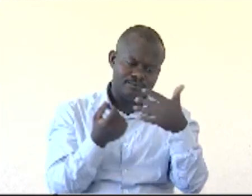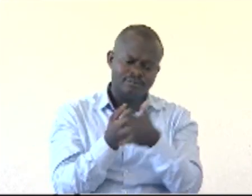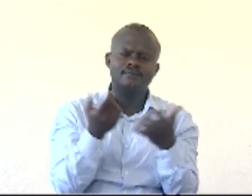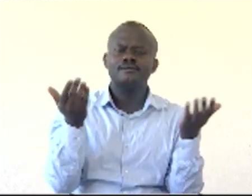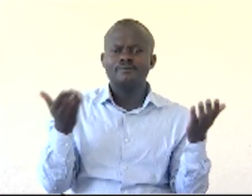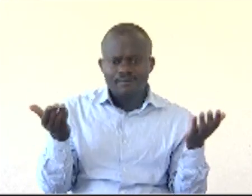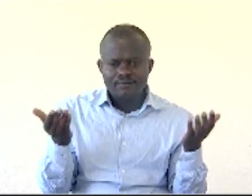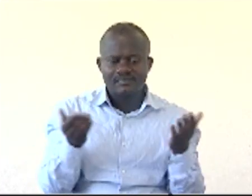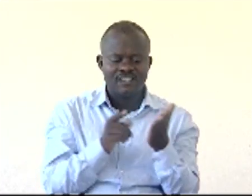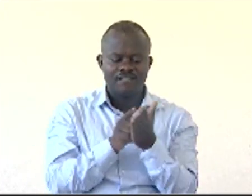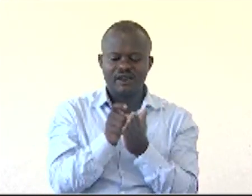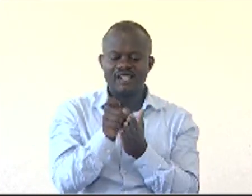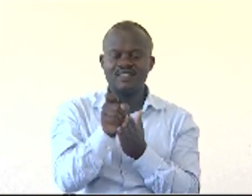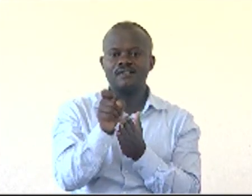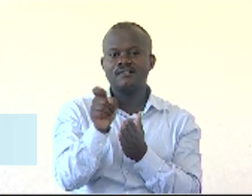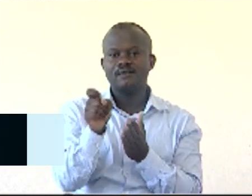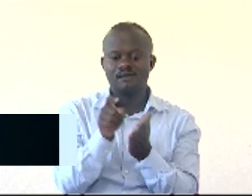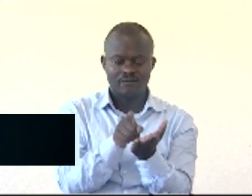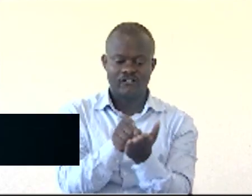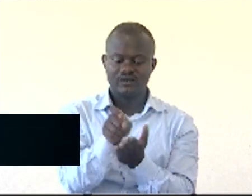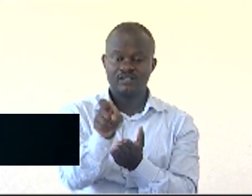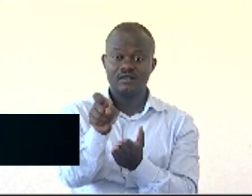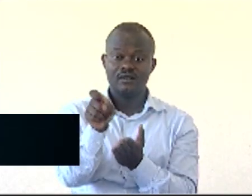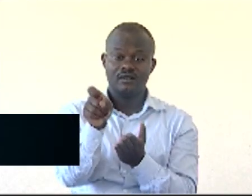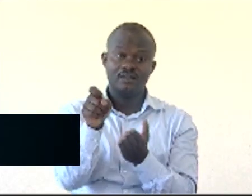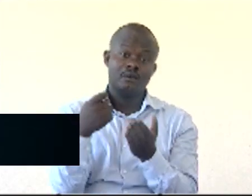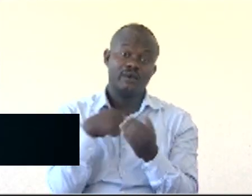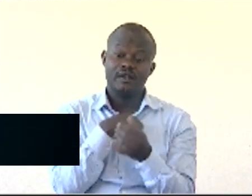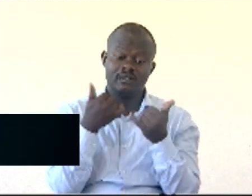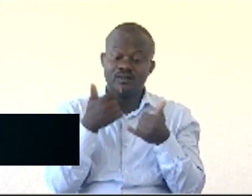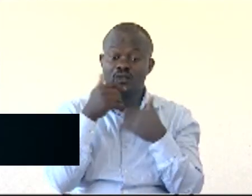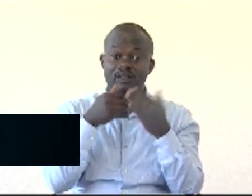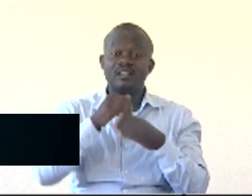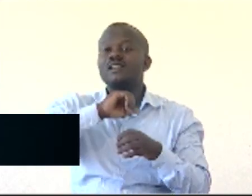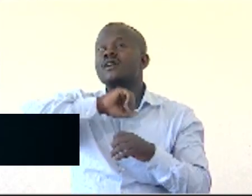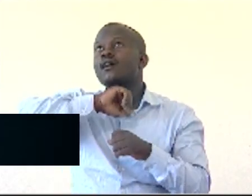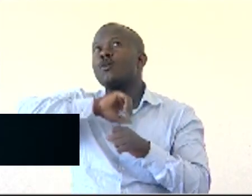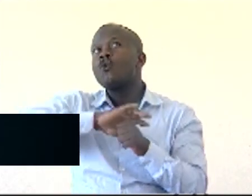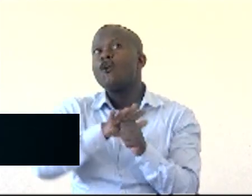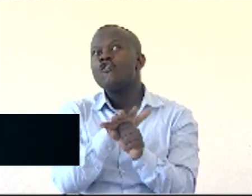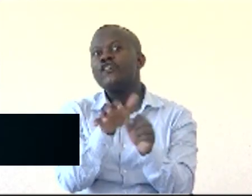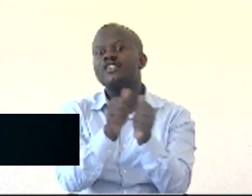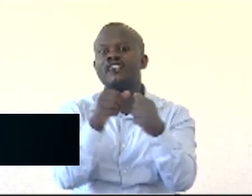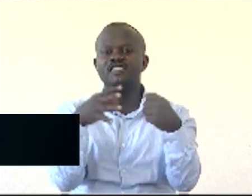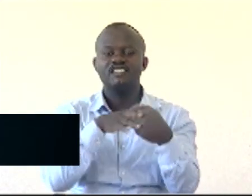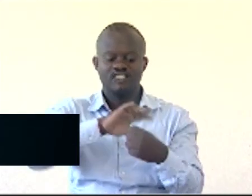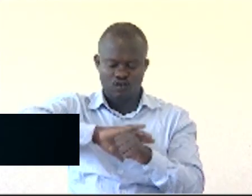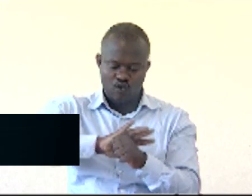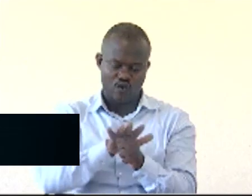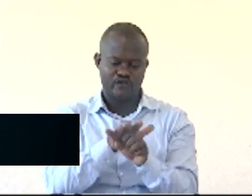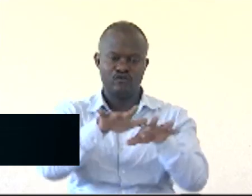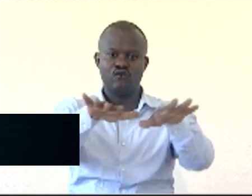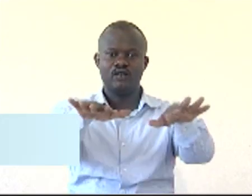by viruses. Currently, we are talking about COVID-19. That is a viral